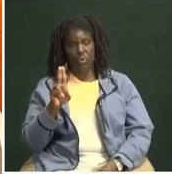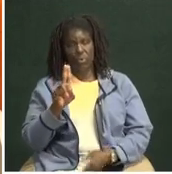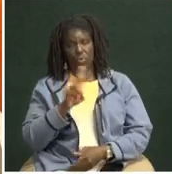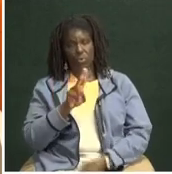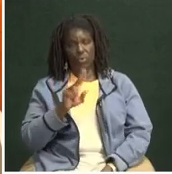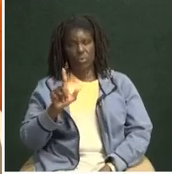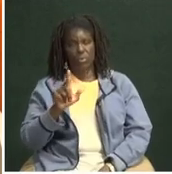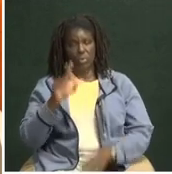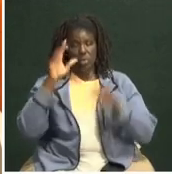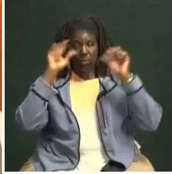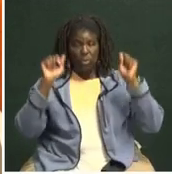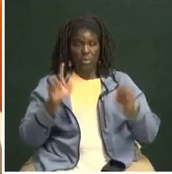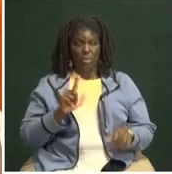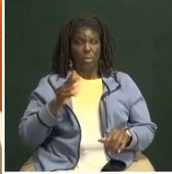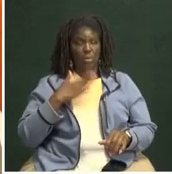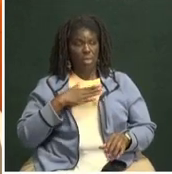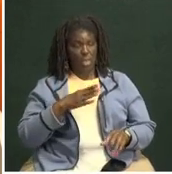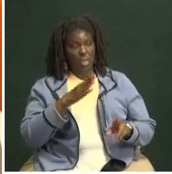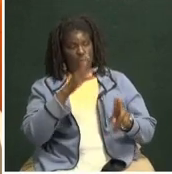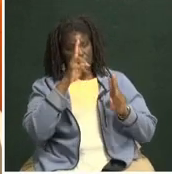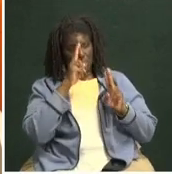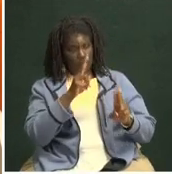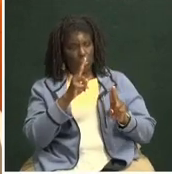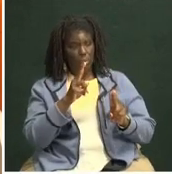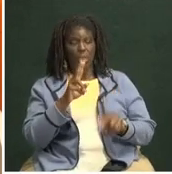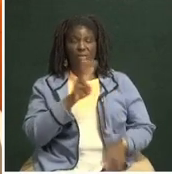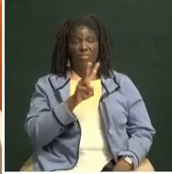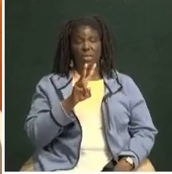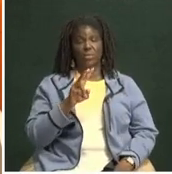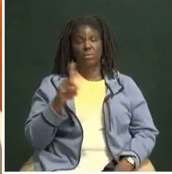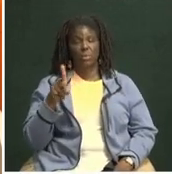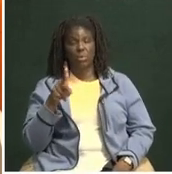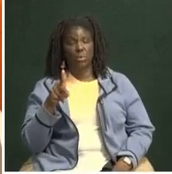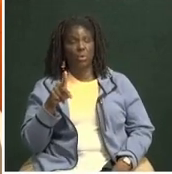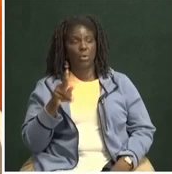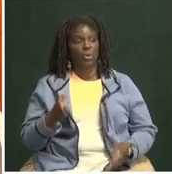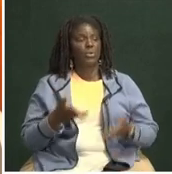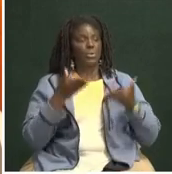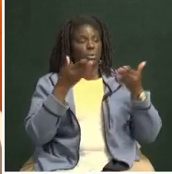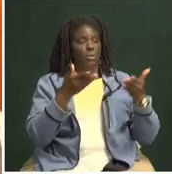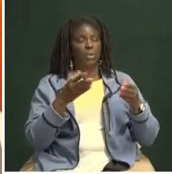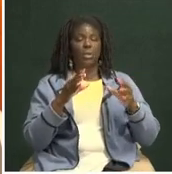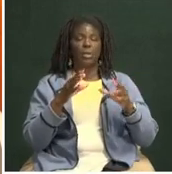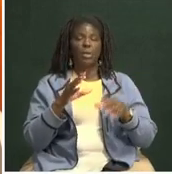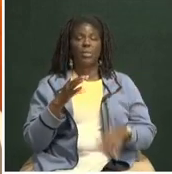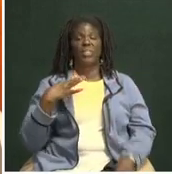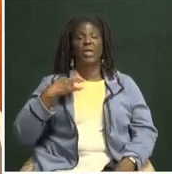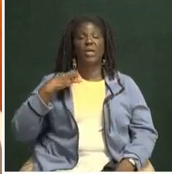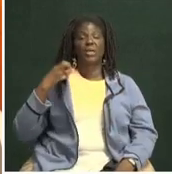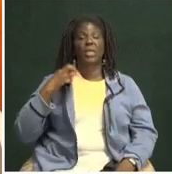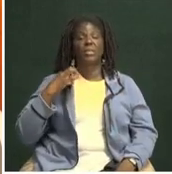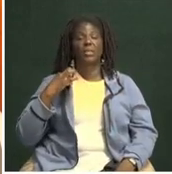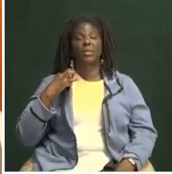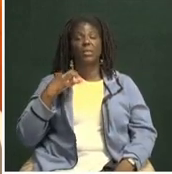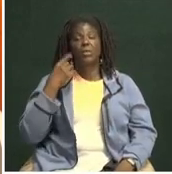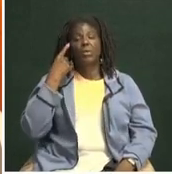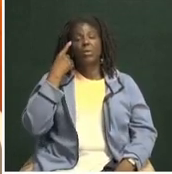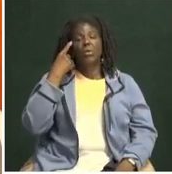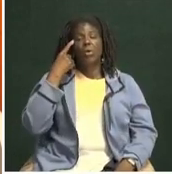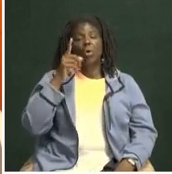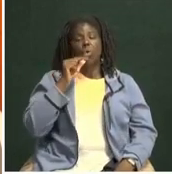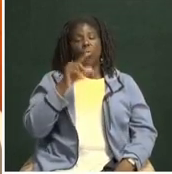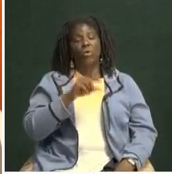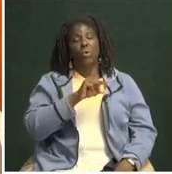my pleasure and privilege as Vice Provost to present to you the candidates here assembled who